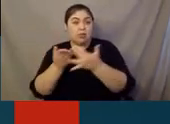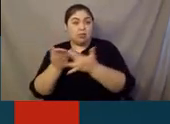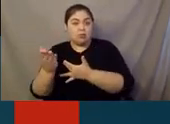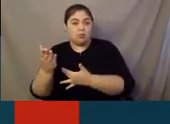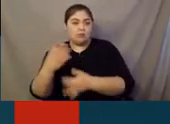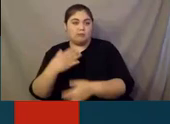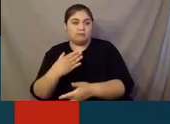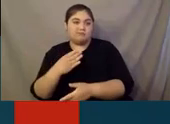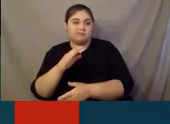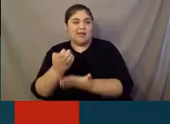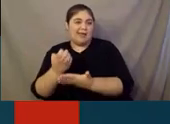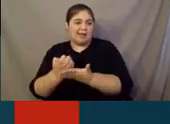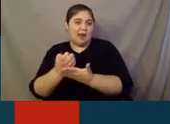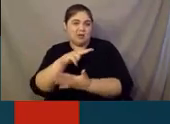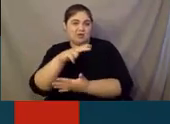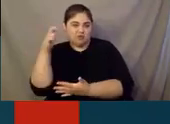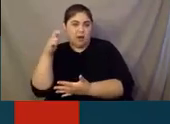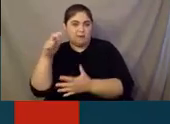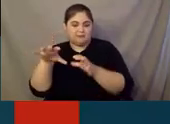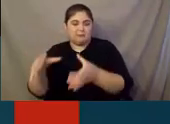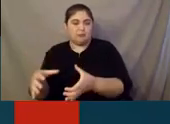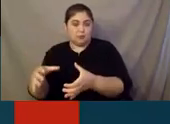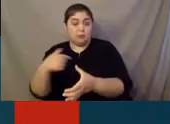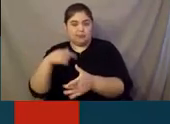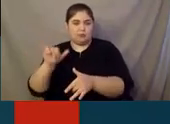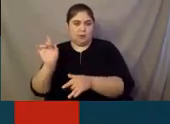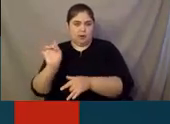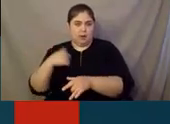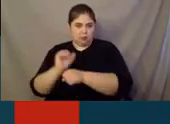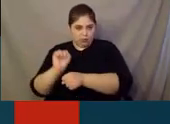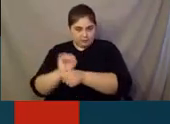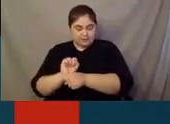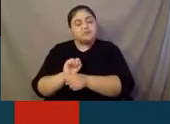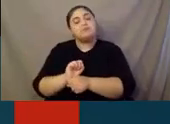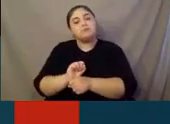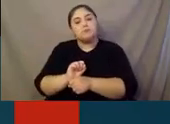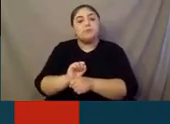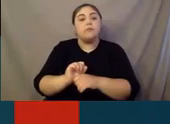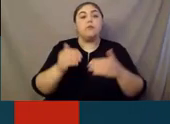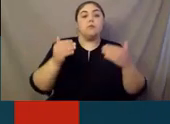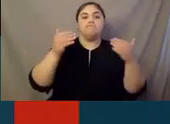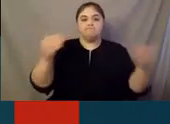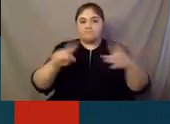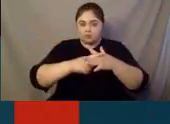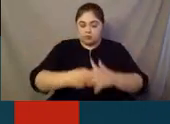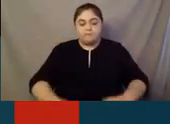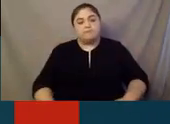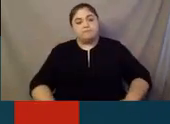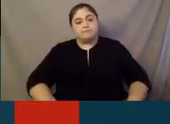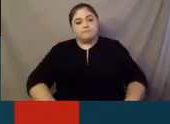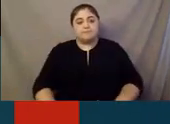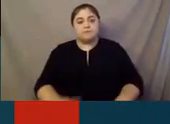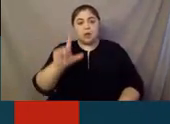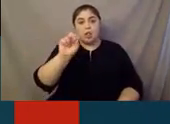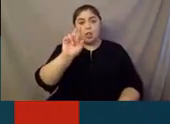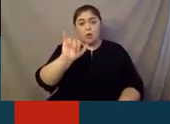collar or the Economic Crimes and Rackets Bureau, where I am. So getting started, Lori, you can